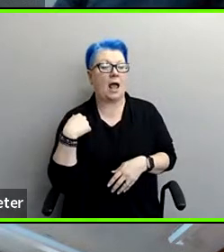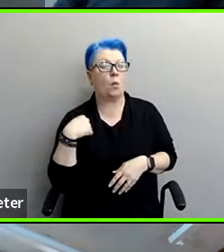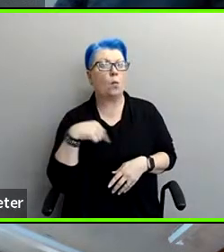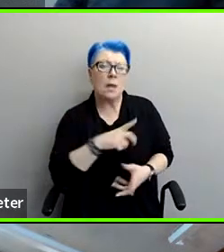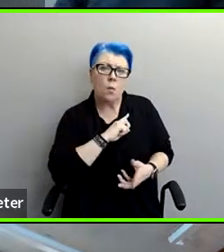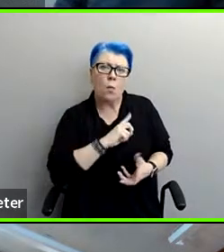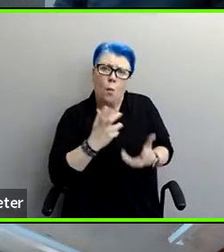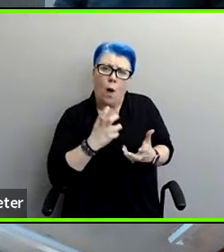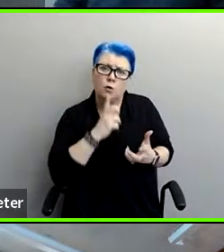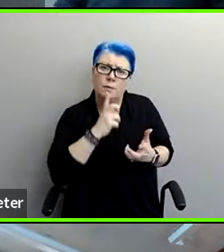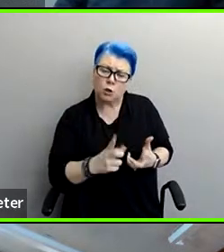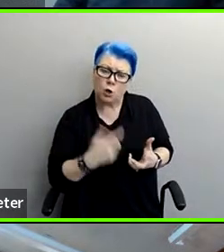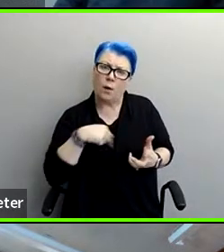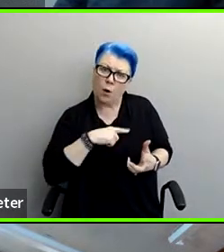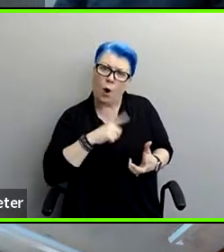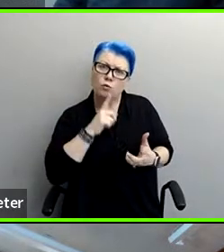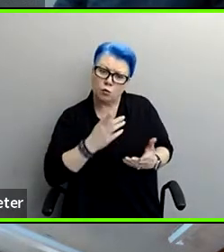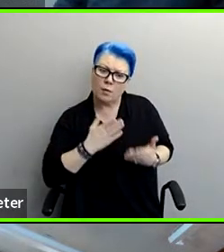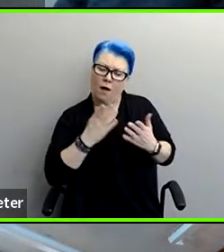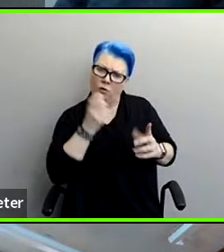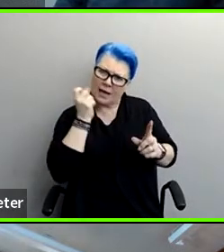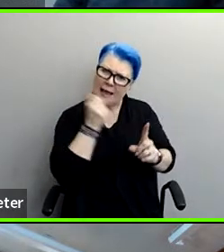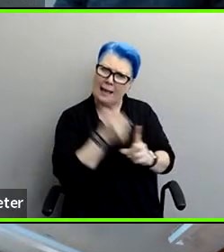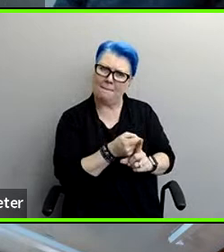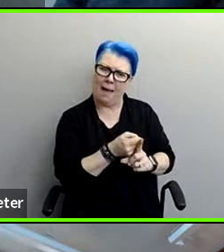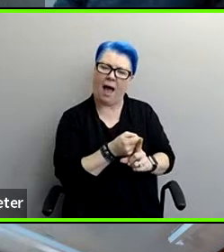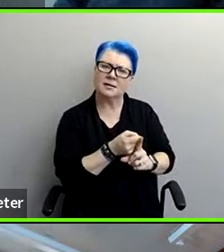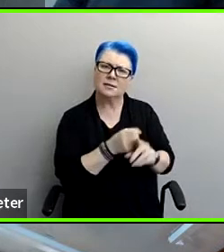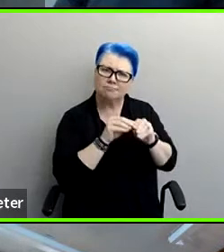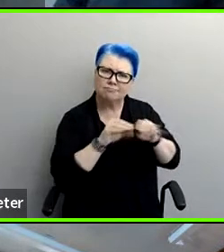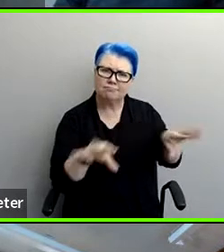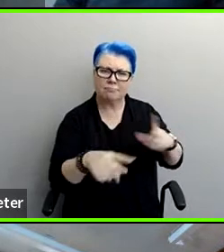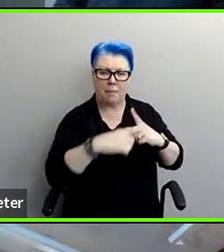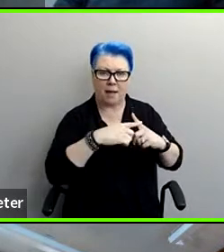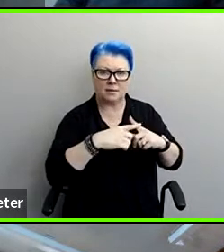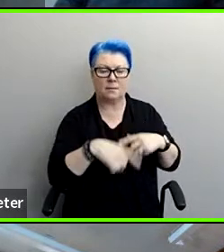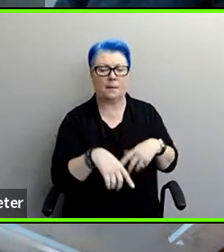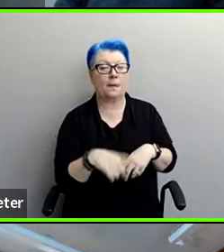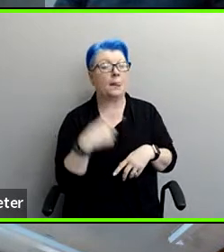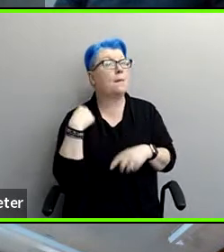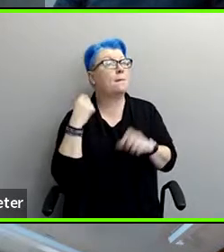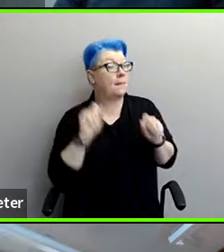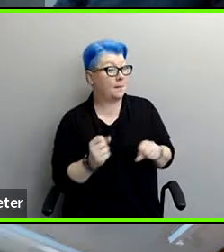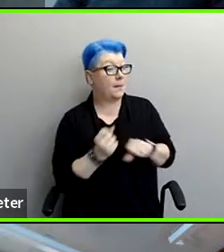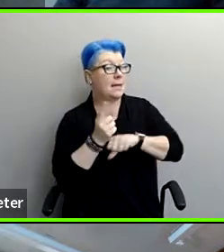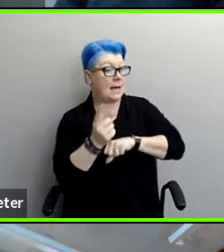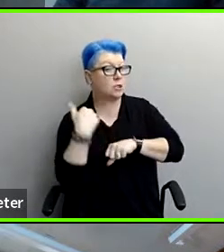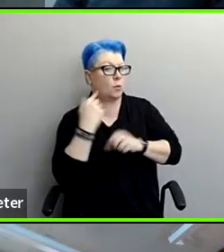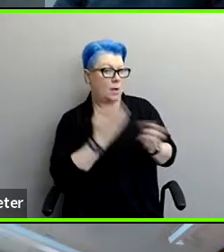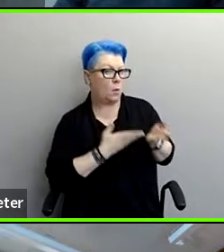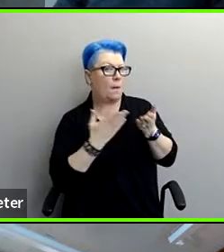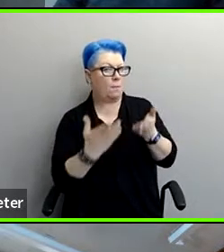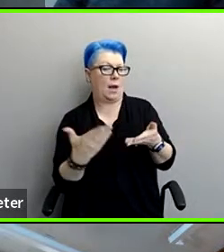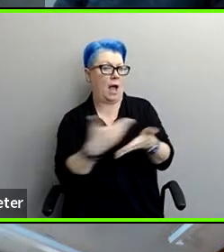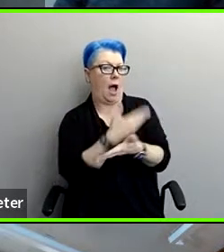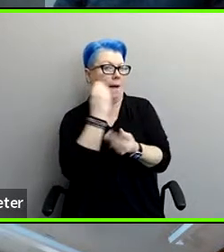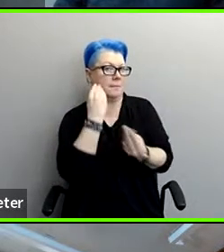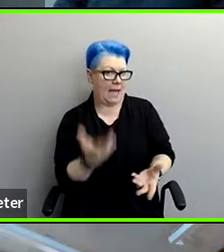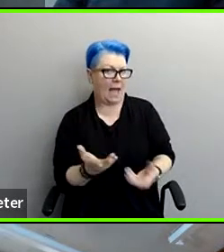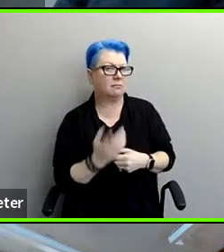sure it's impactful if we're going to spend some money on it, right? So we'll probably be bringing you an update on that next year. And